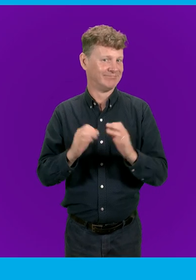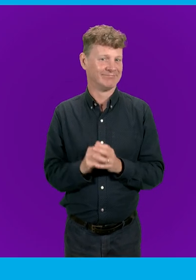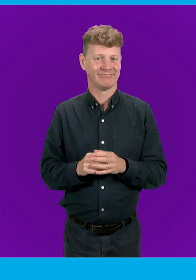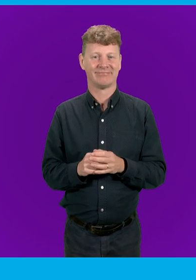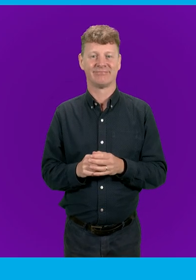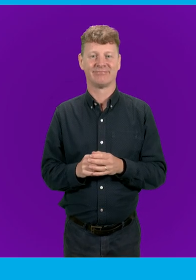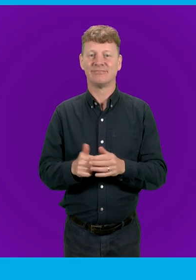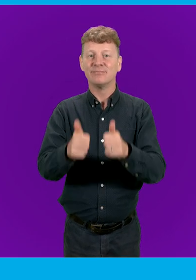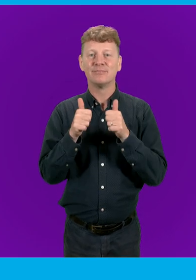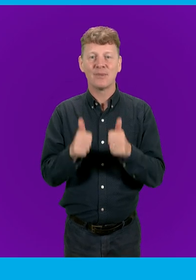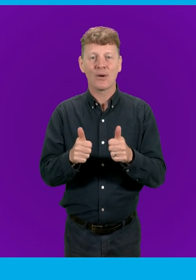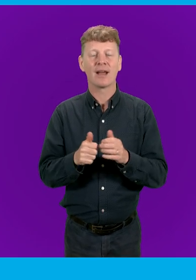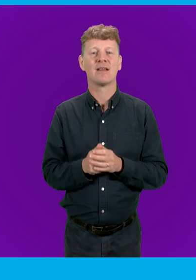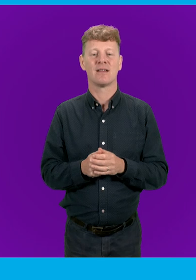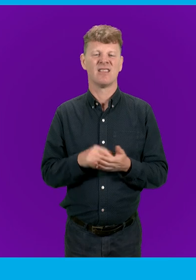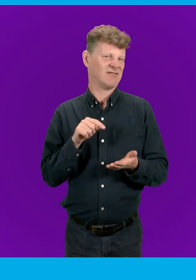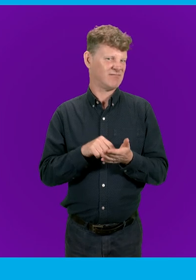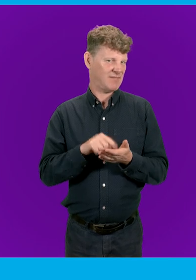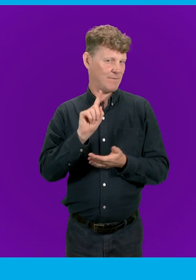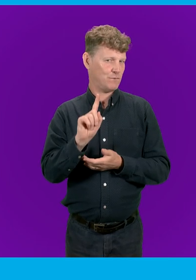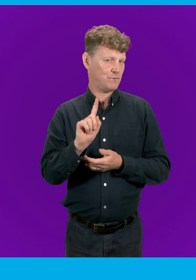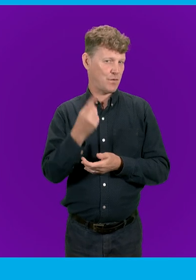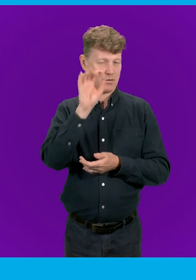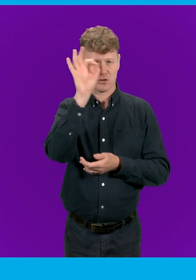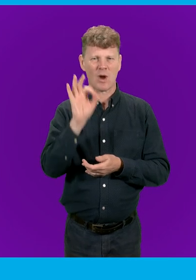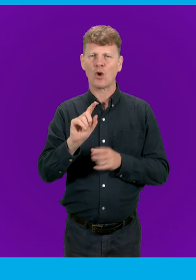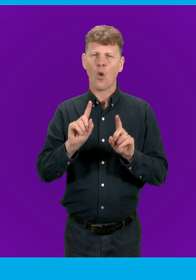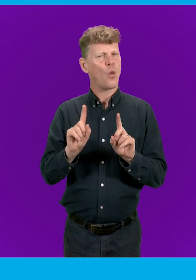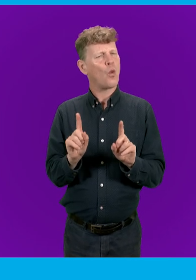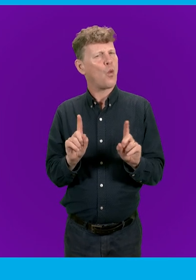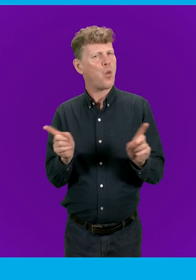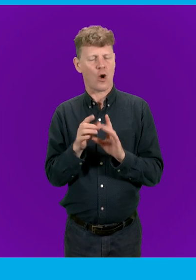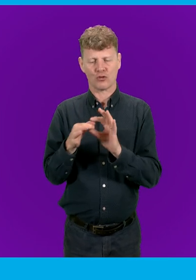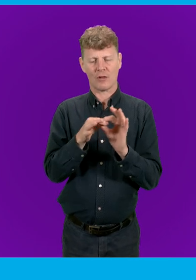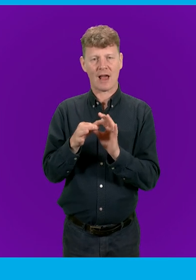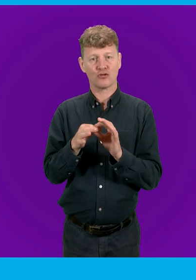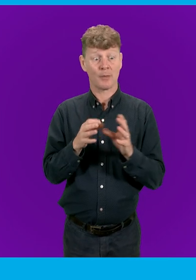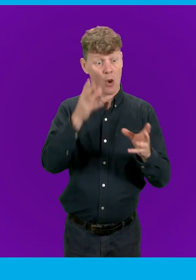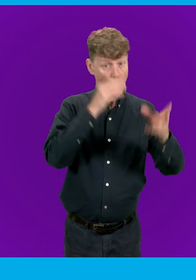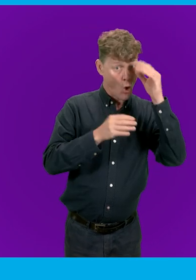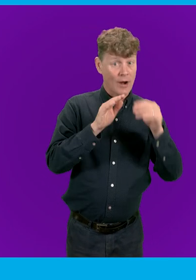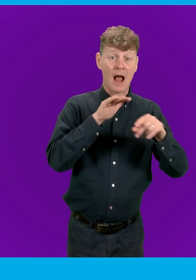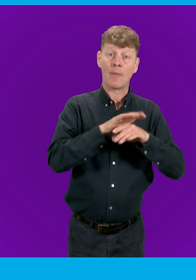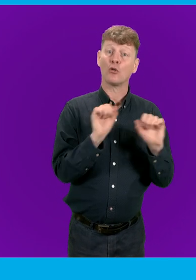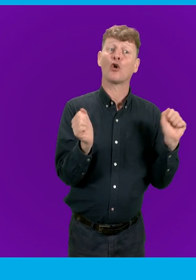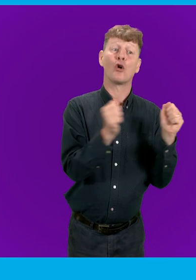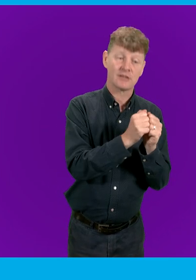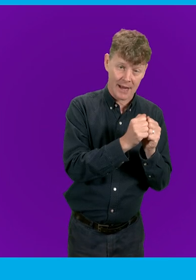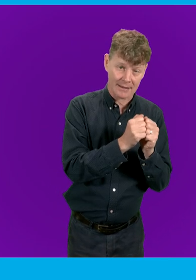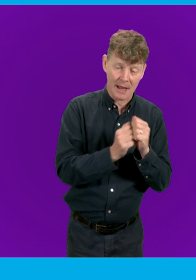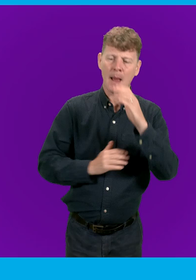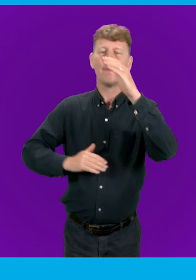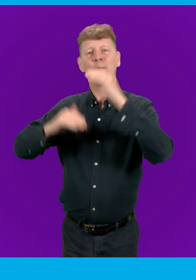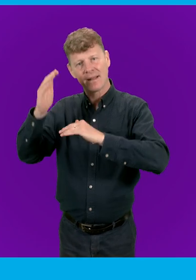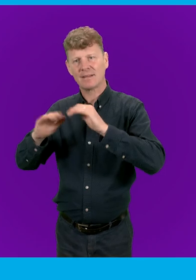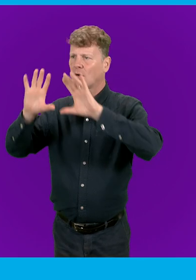Okay. So let's go for this one first. What is the relationship between learning about consent and building an overall